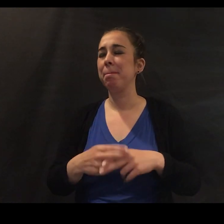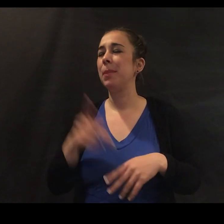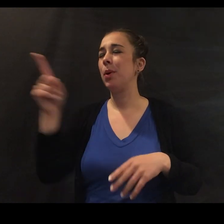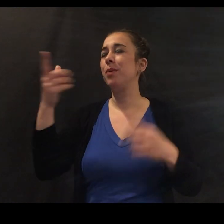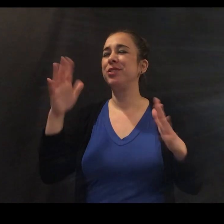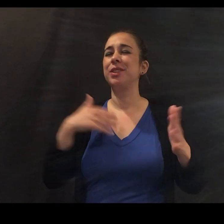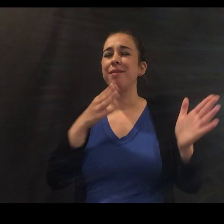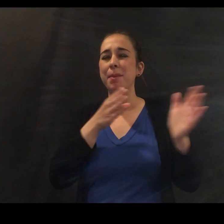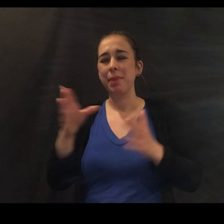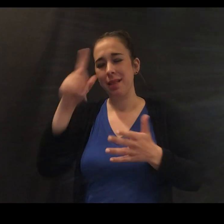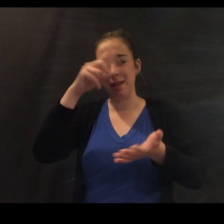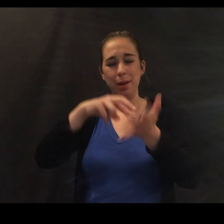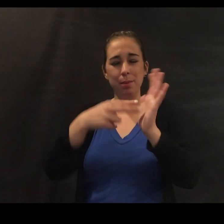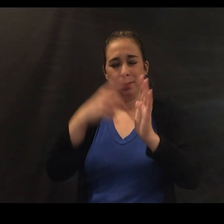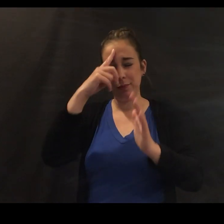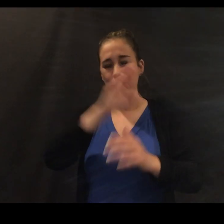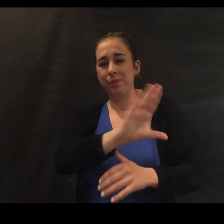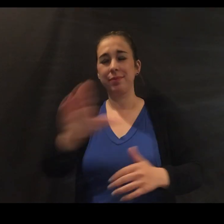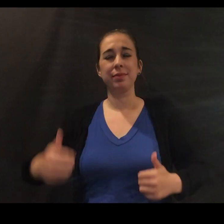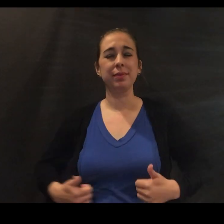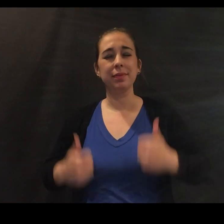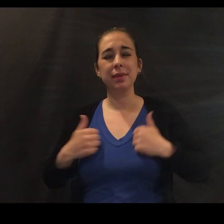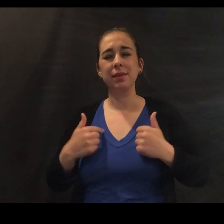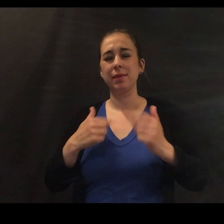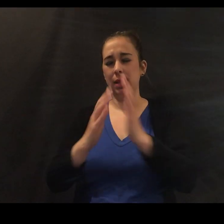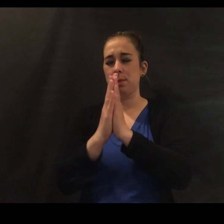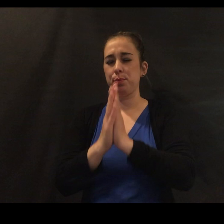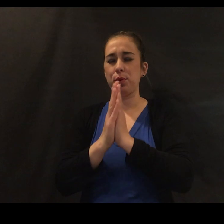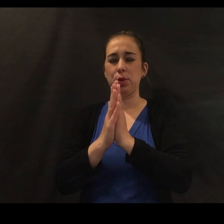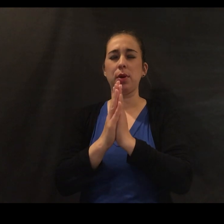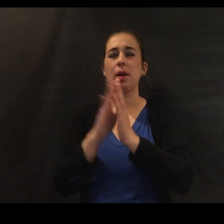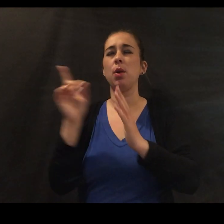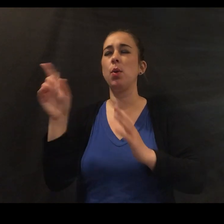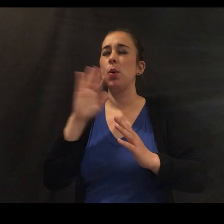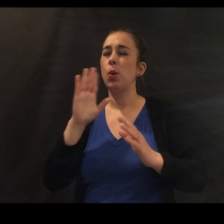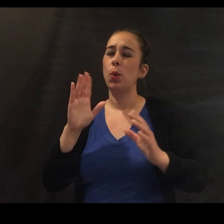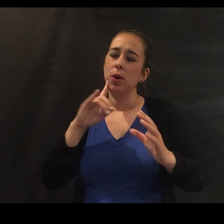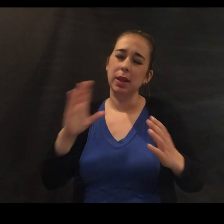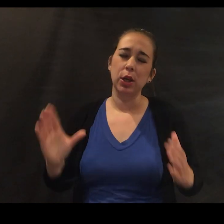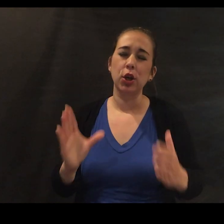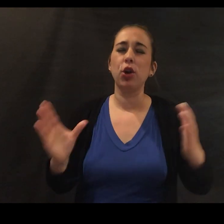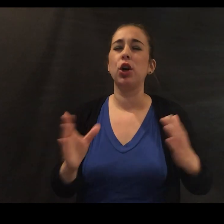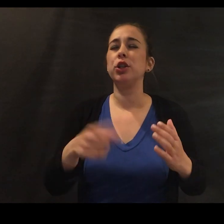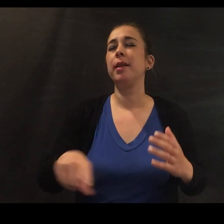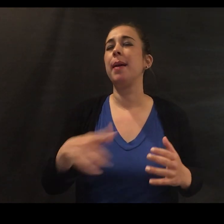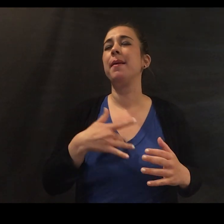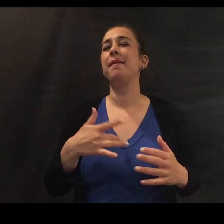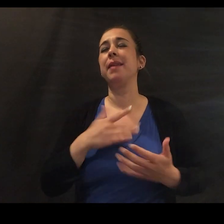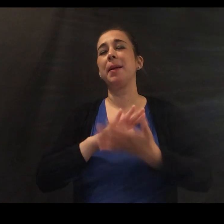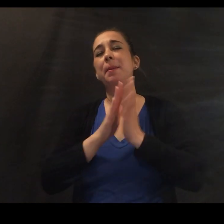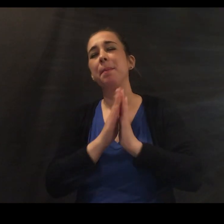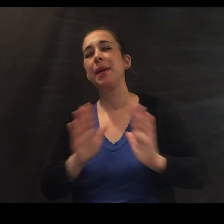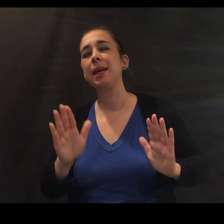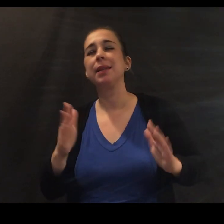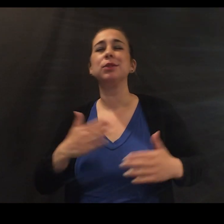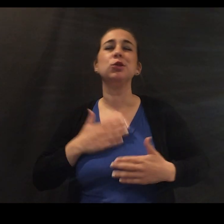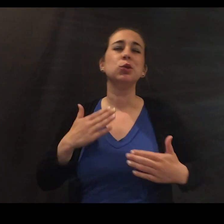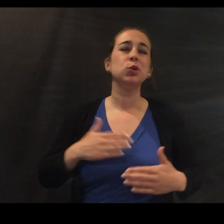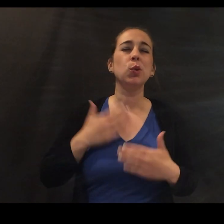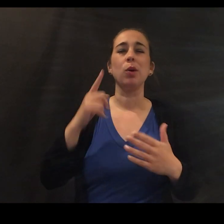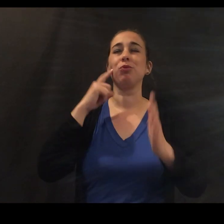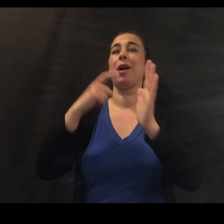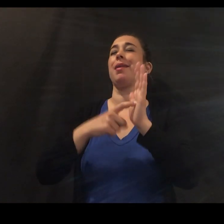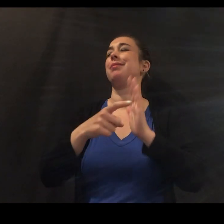their lives. And I'm asking, Lord, that You will now encourage them with a sense of peace and joy and recognition that they've made the most